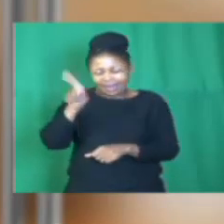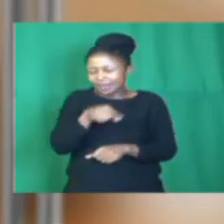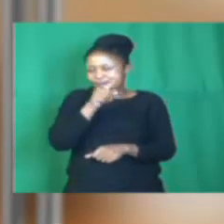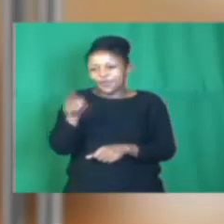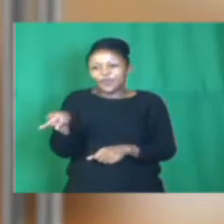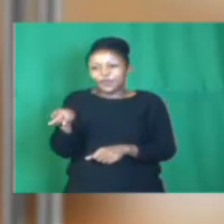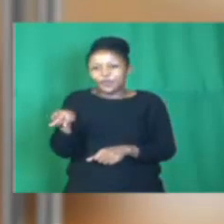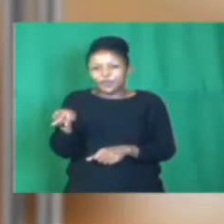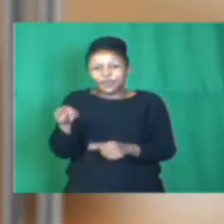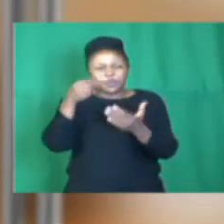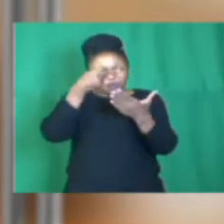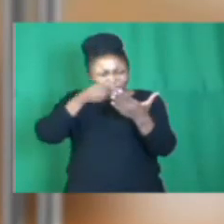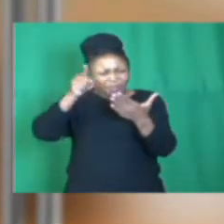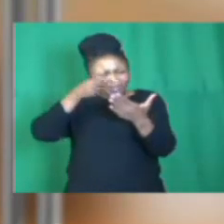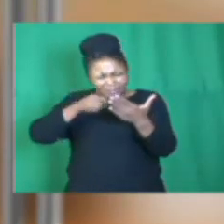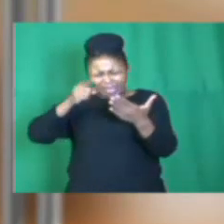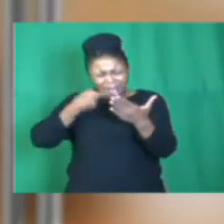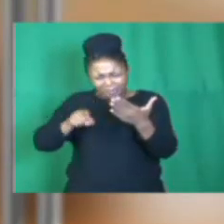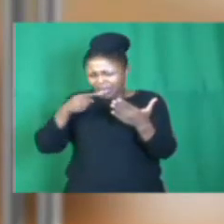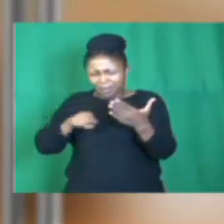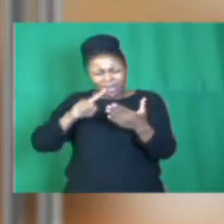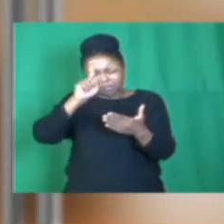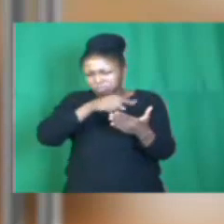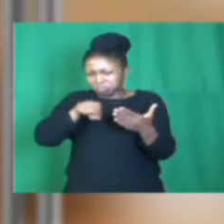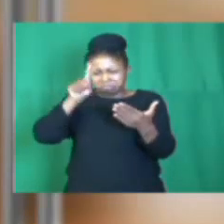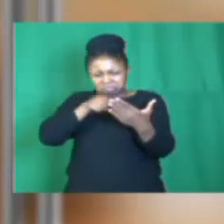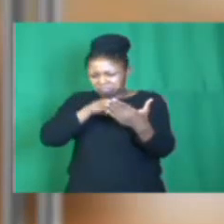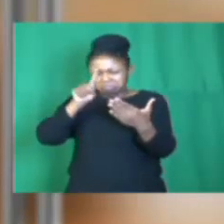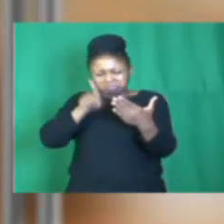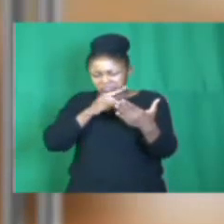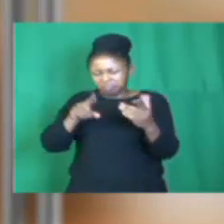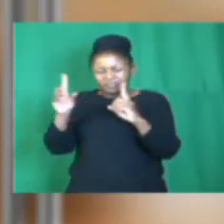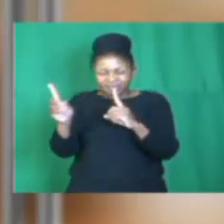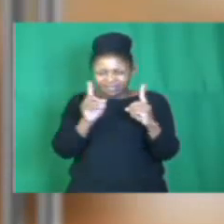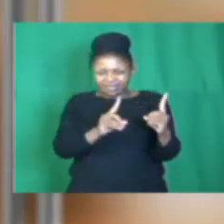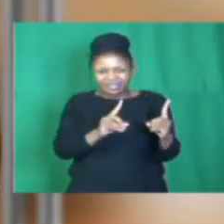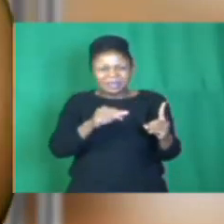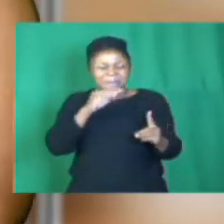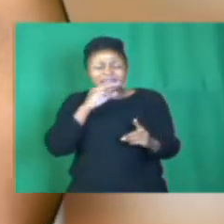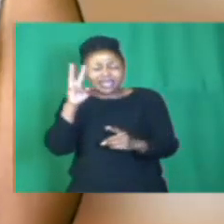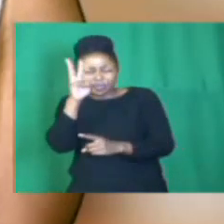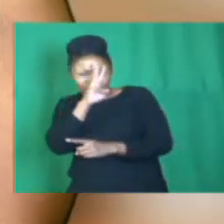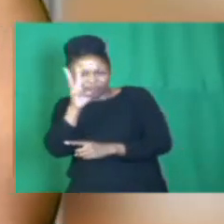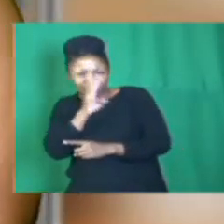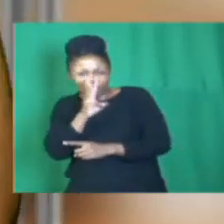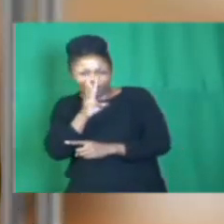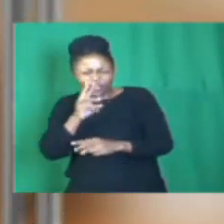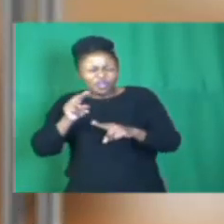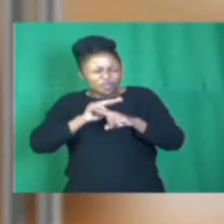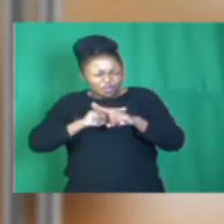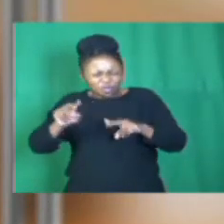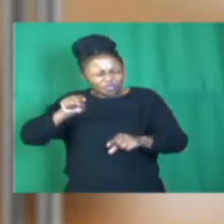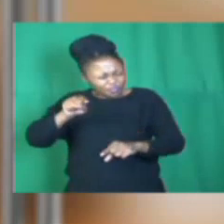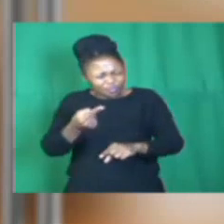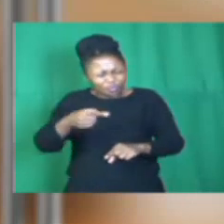you of your hard-earned marks. So please be careful with that one. Don't punctuate with